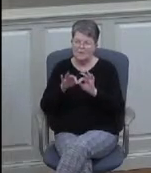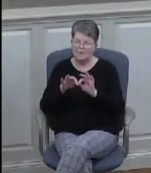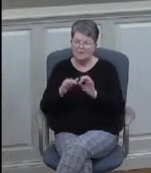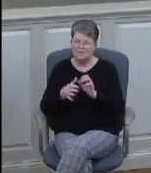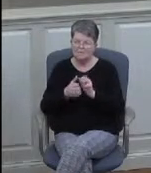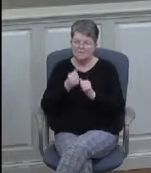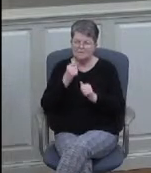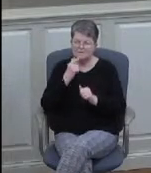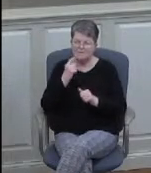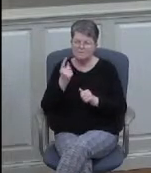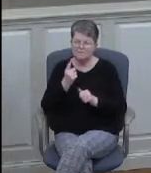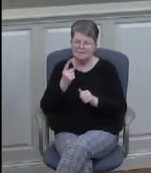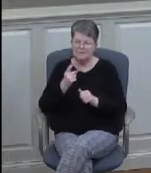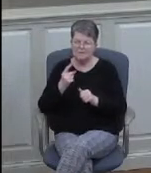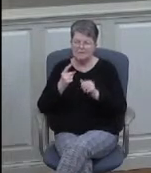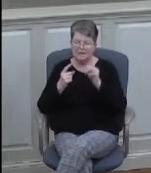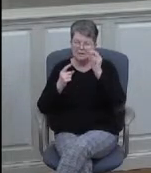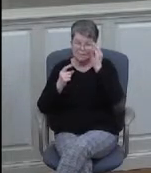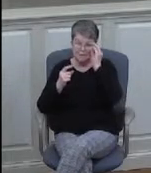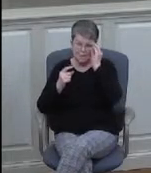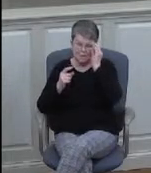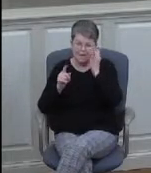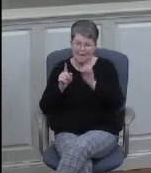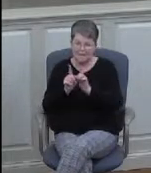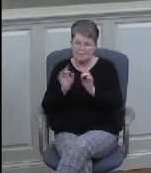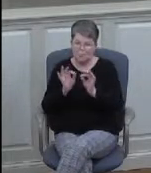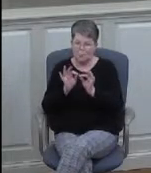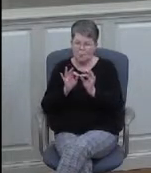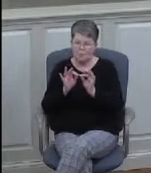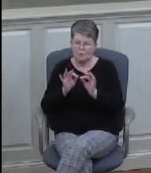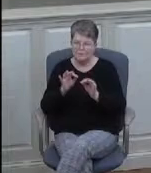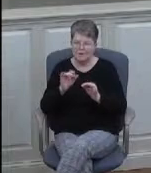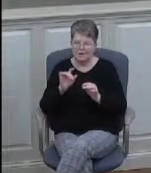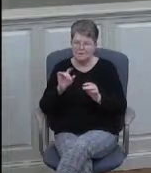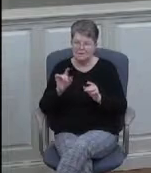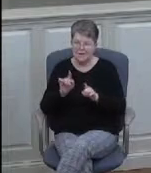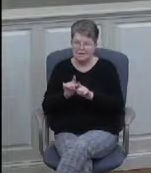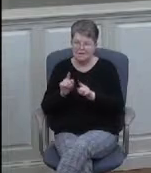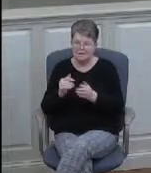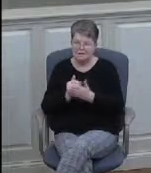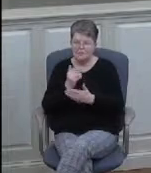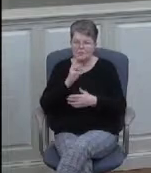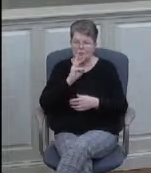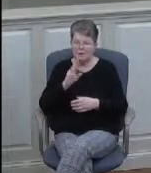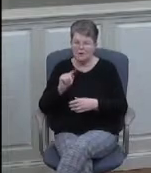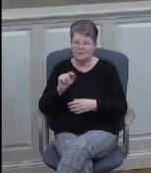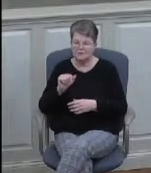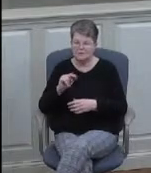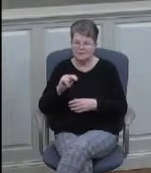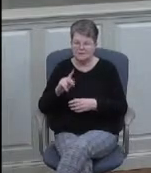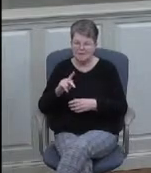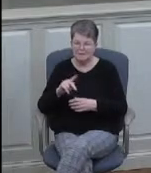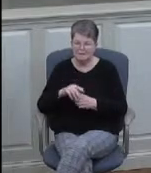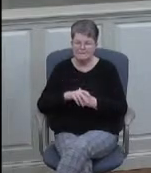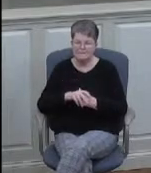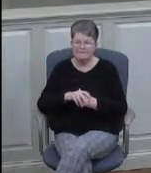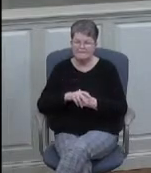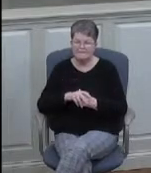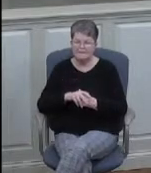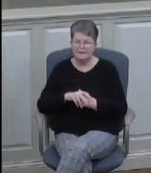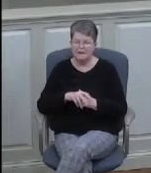something as worthy of an investment as a new water tank. So that being said, it's